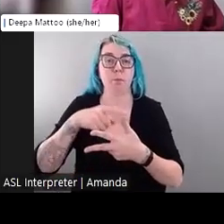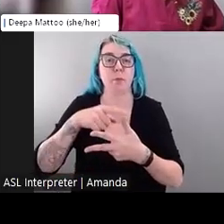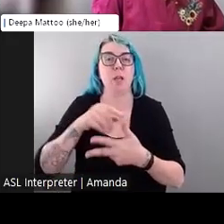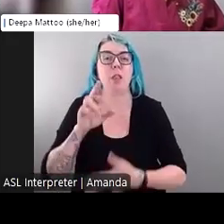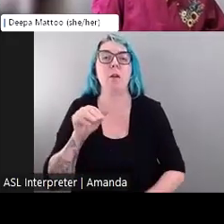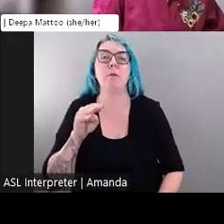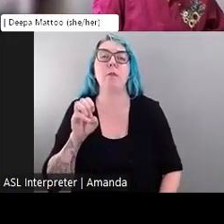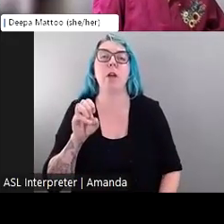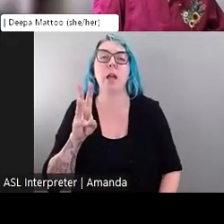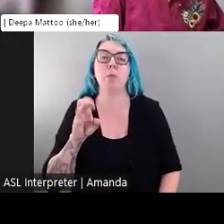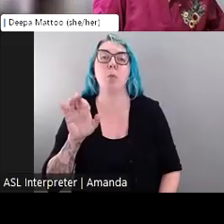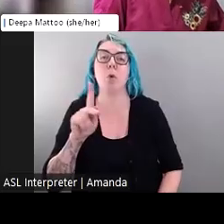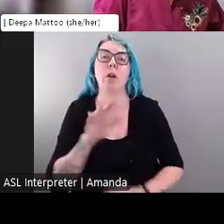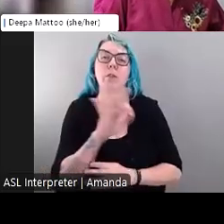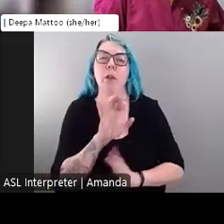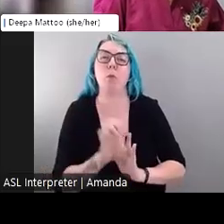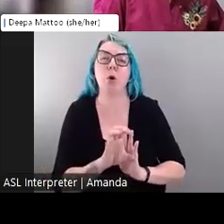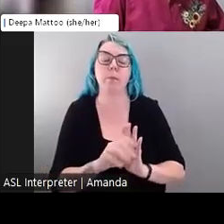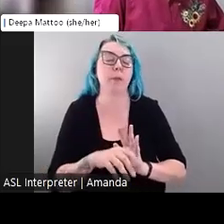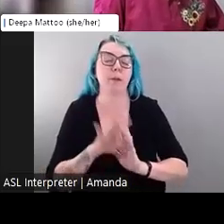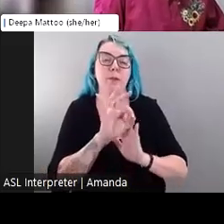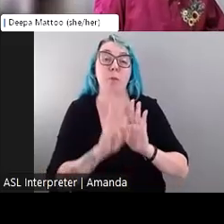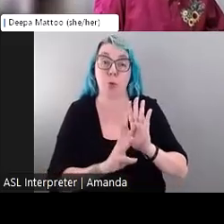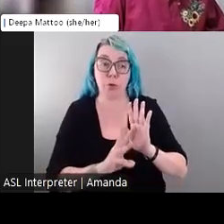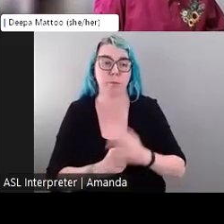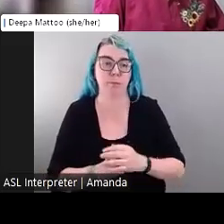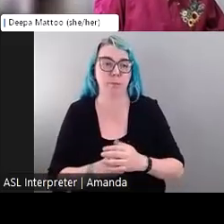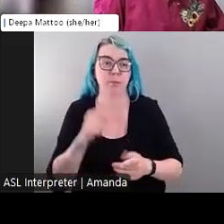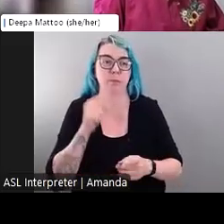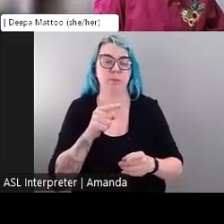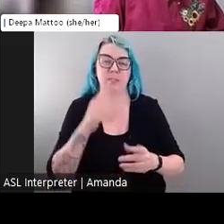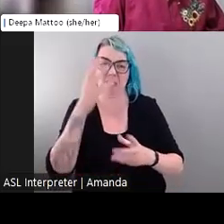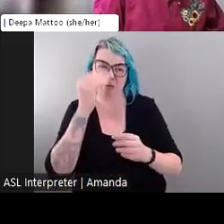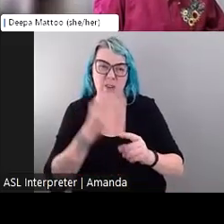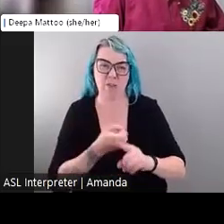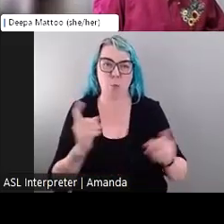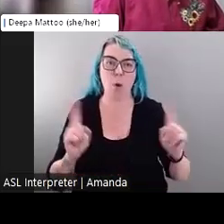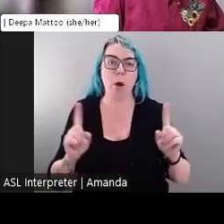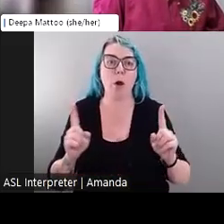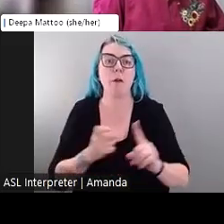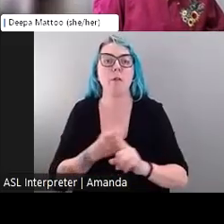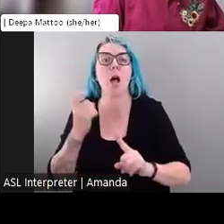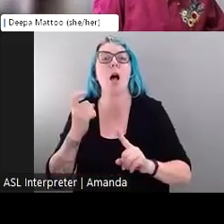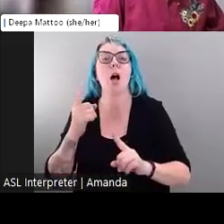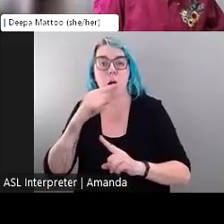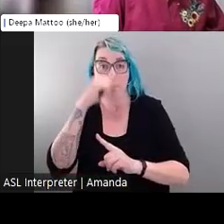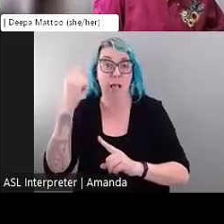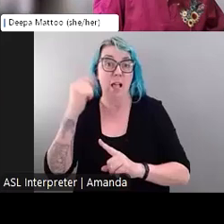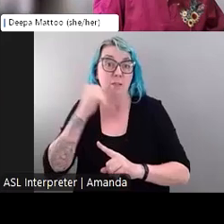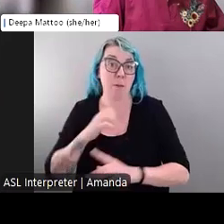approach to understanding risk and is inspired by Black feminist and intersectional feminist scholars. It's an